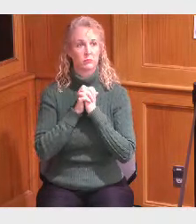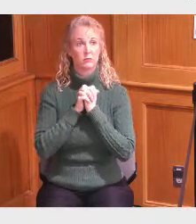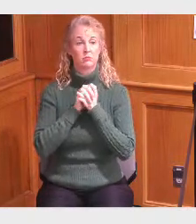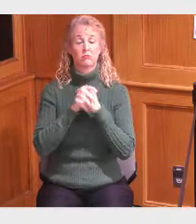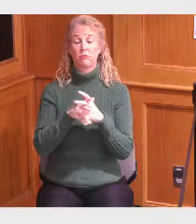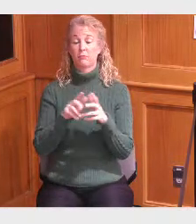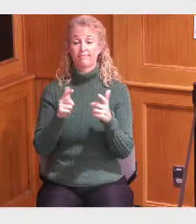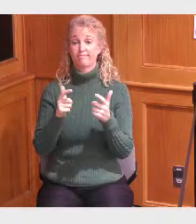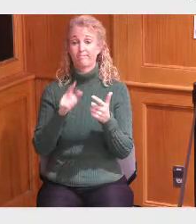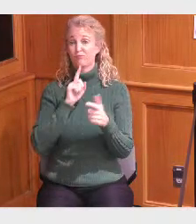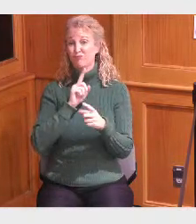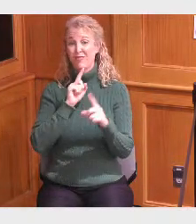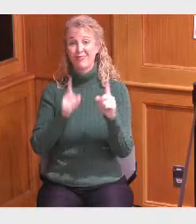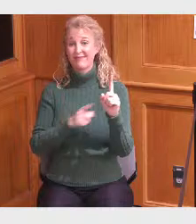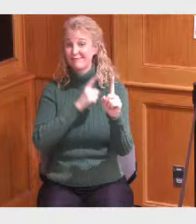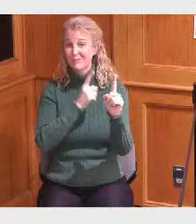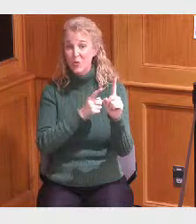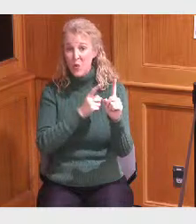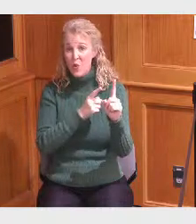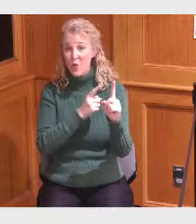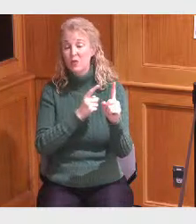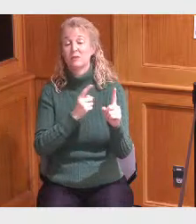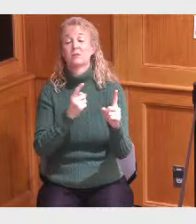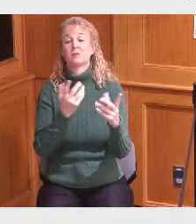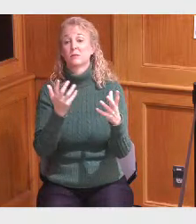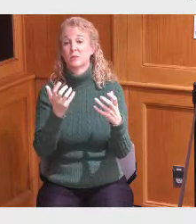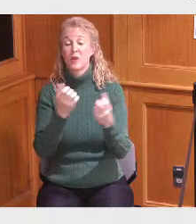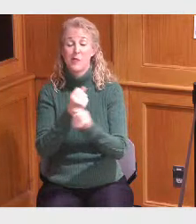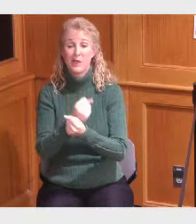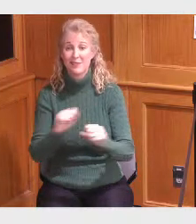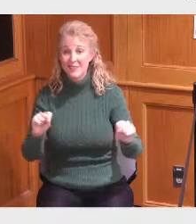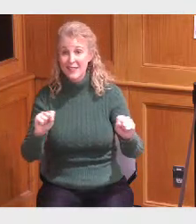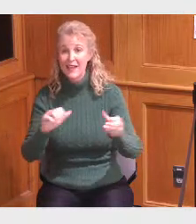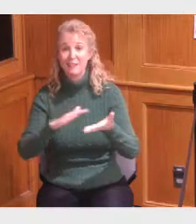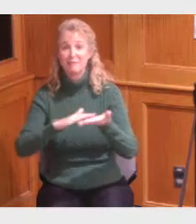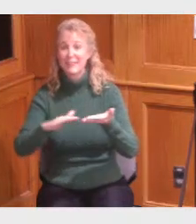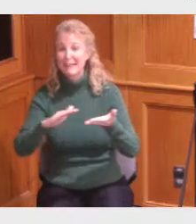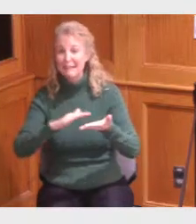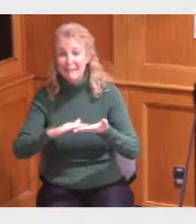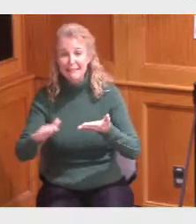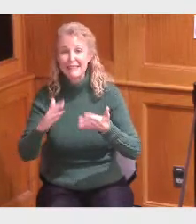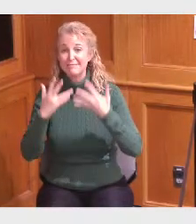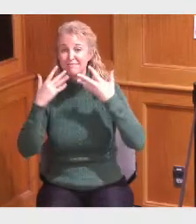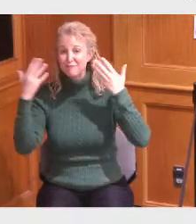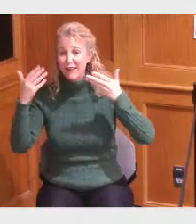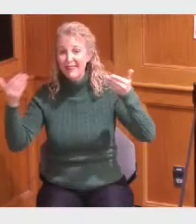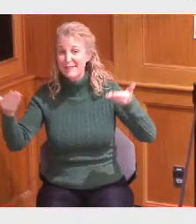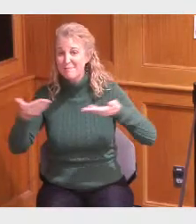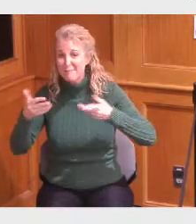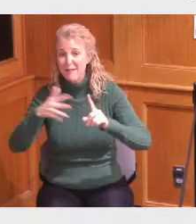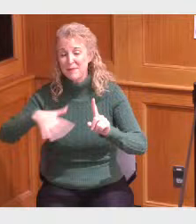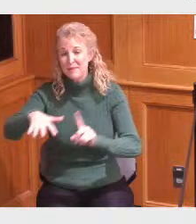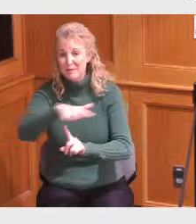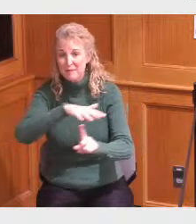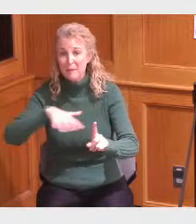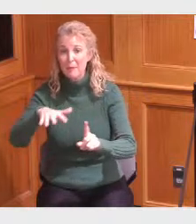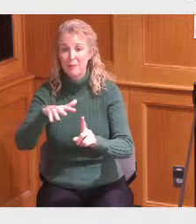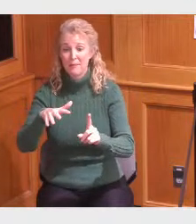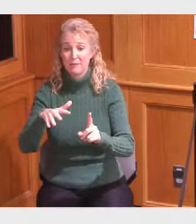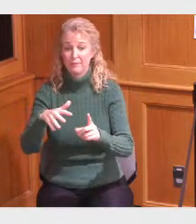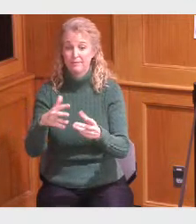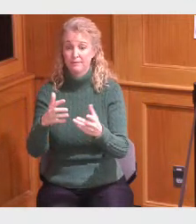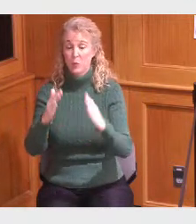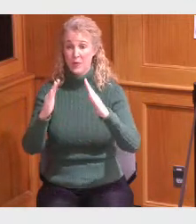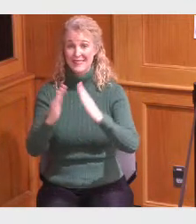Main purpose is around safe and clean, welcoming environment of downtown, encouraging and developing,